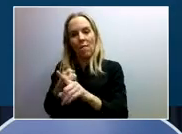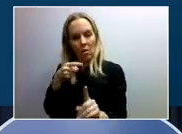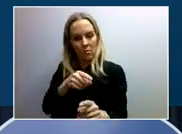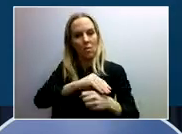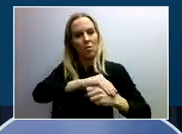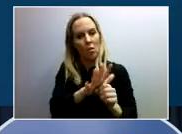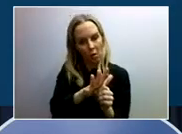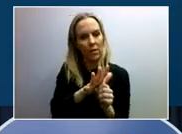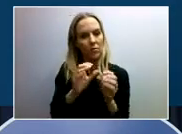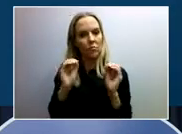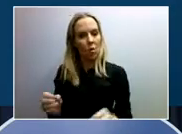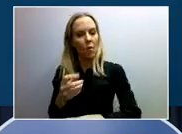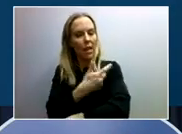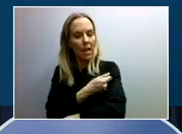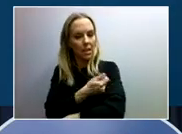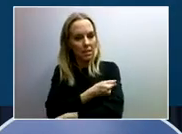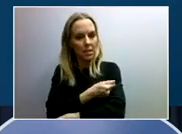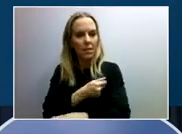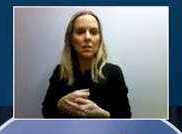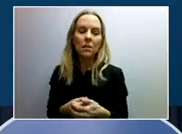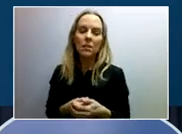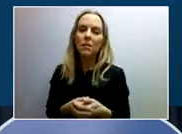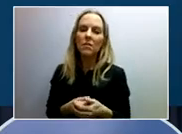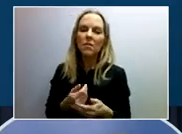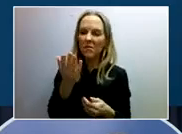right? And 15